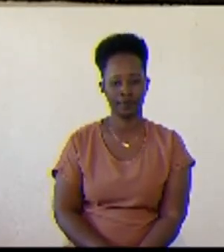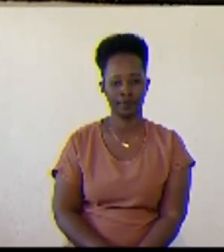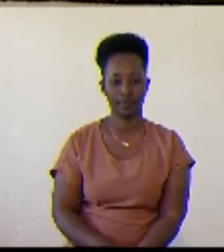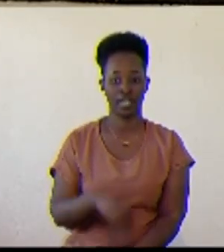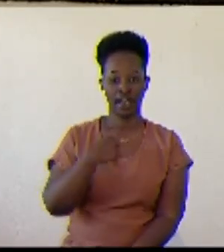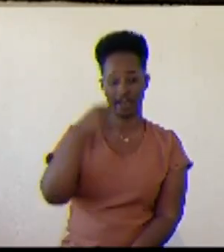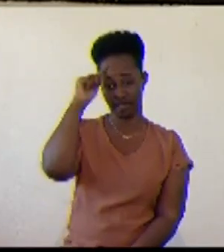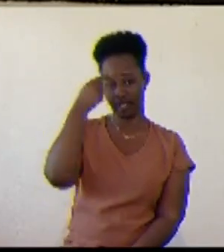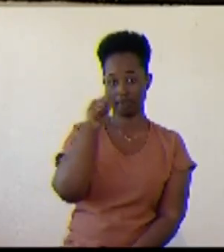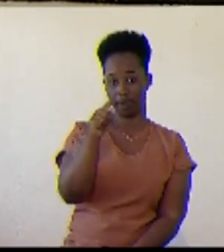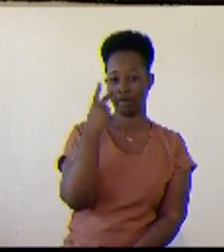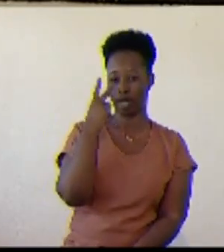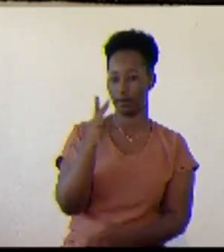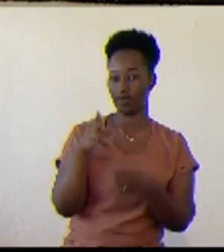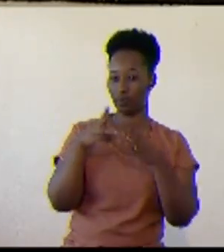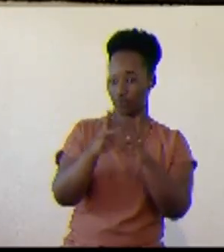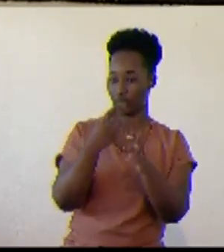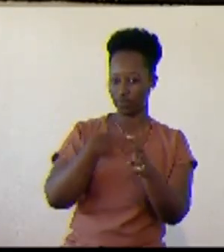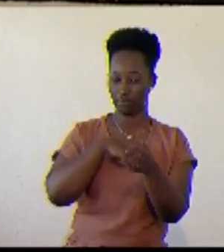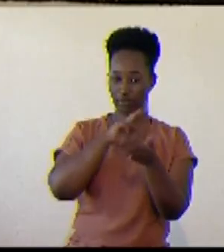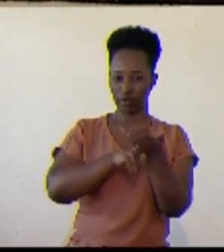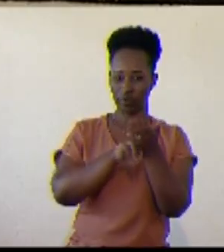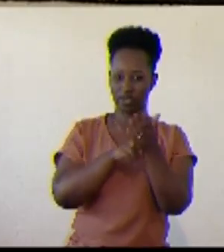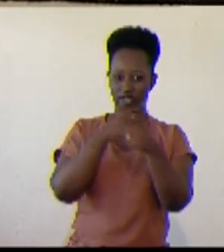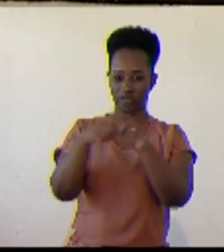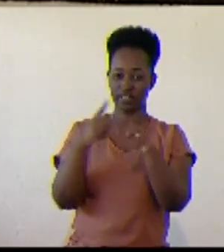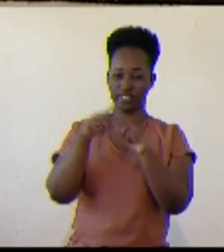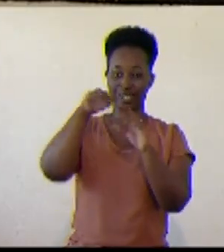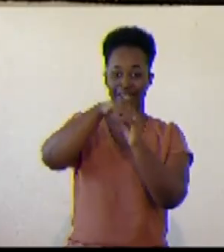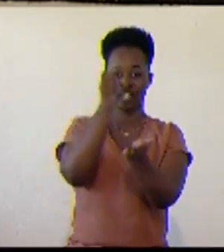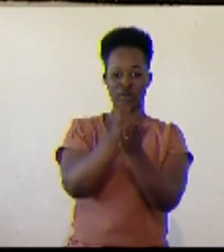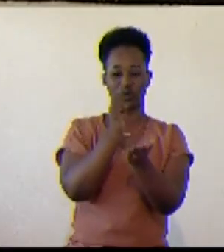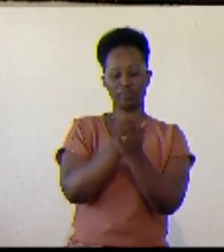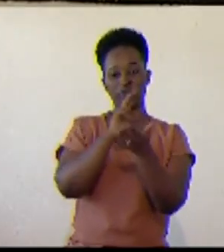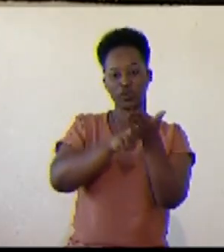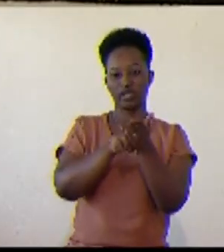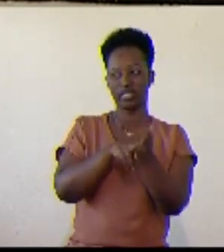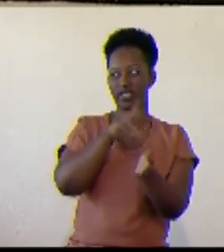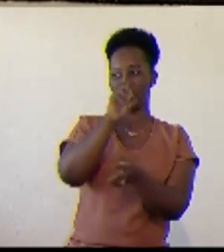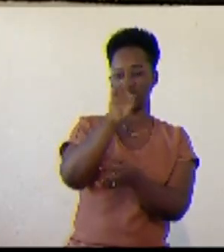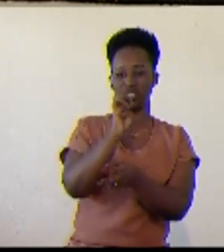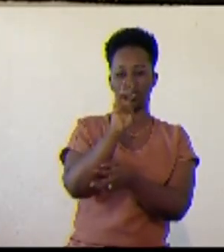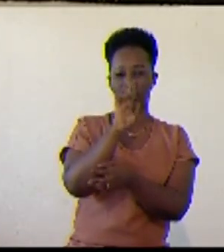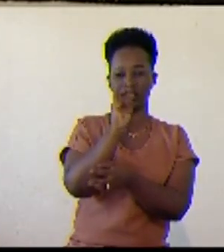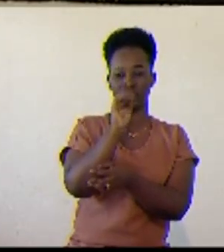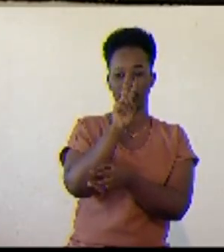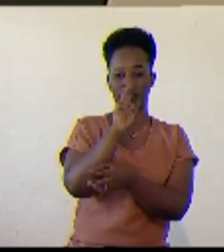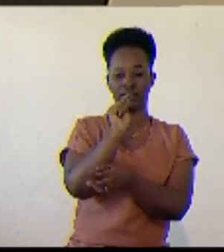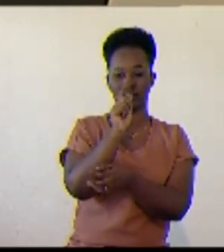So I think you have seen how we apply differentiation in economics, derivatives in economics.